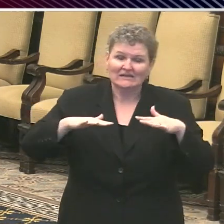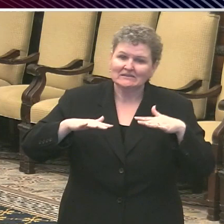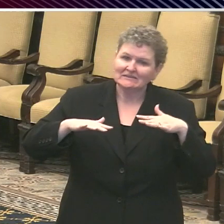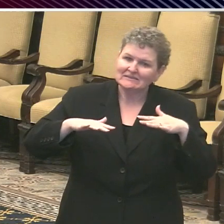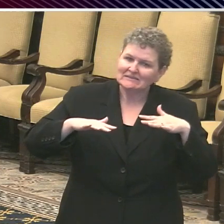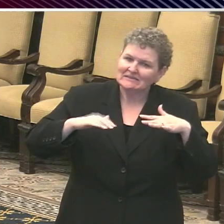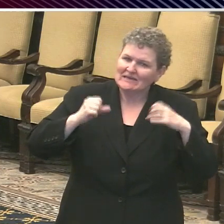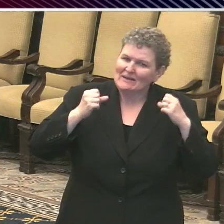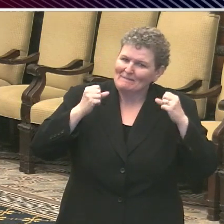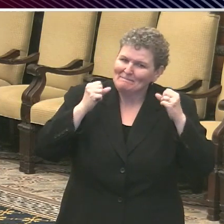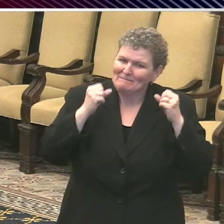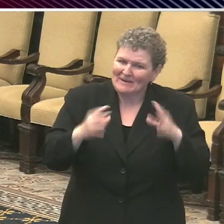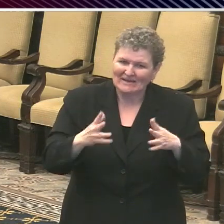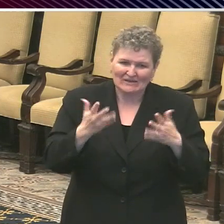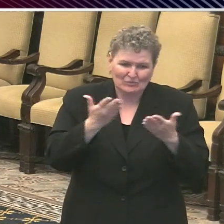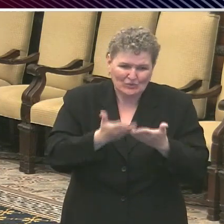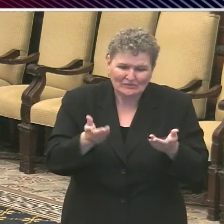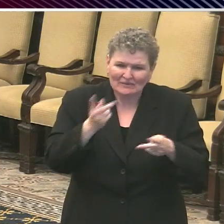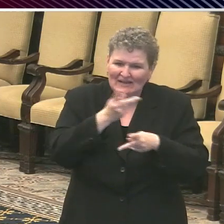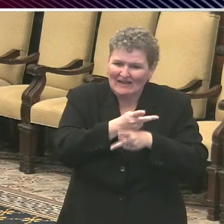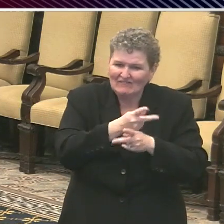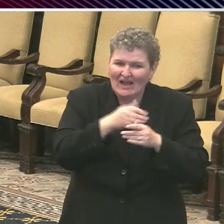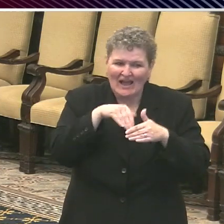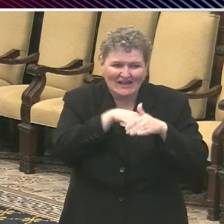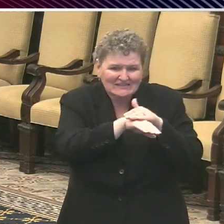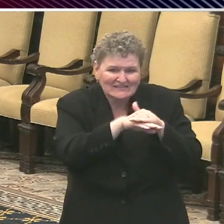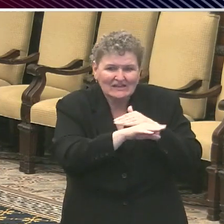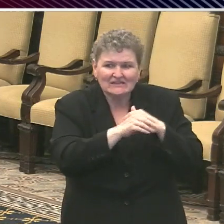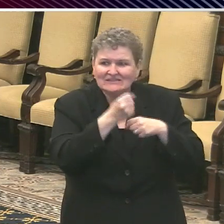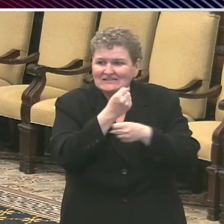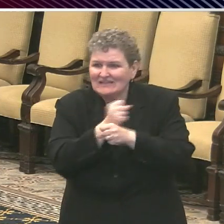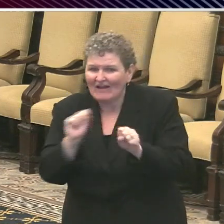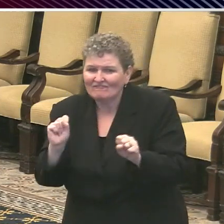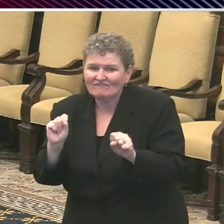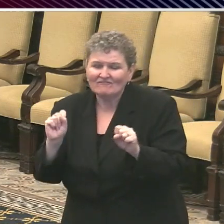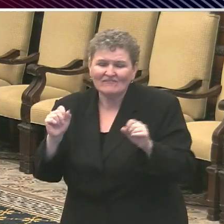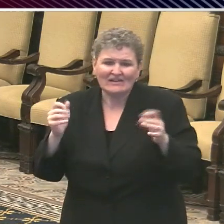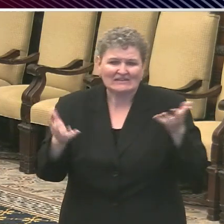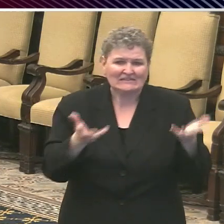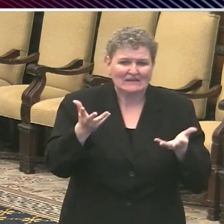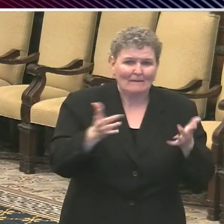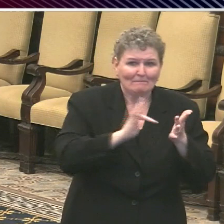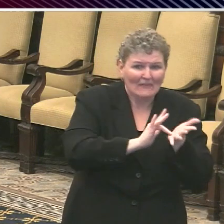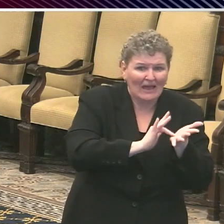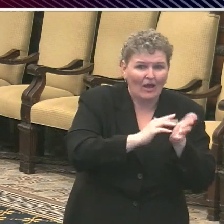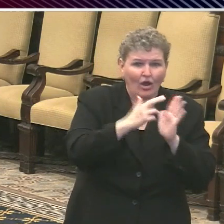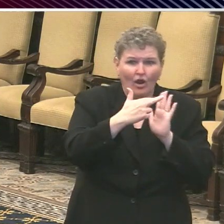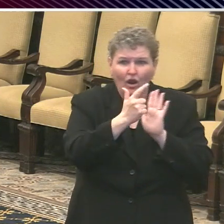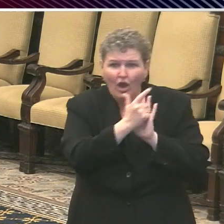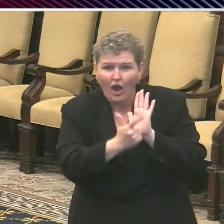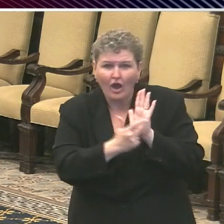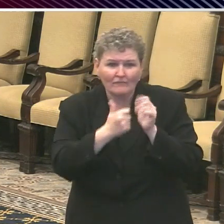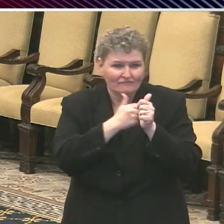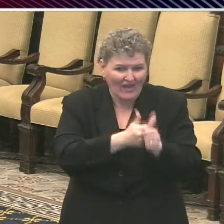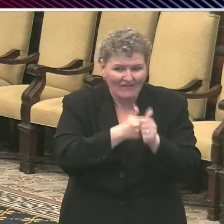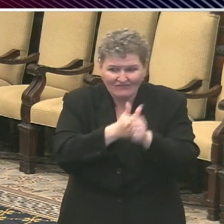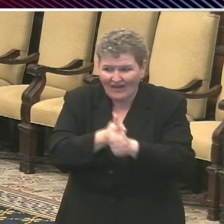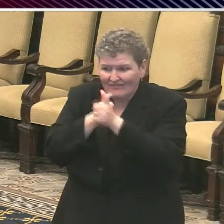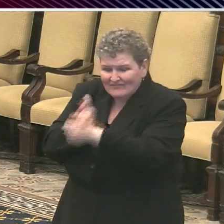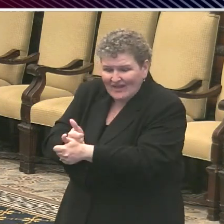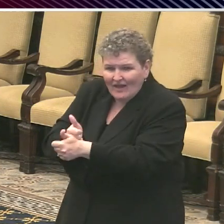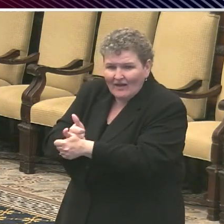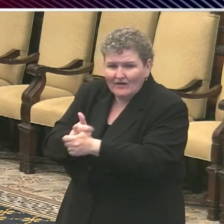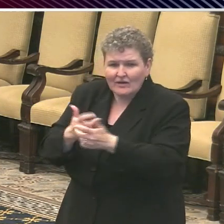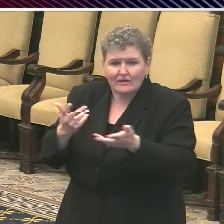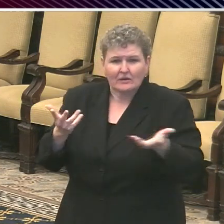when it comes to accessibility, to safety, and to all the medical protocols that are necessary to keep everyone safe and not to